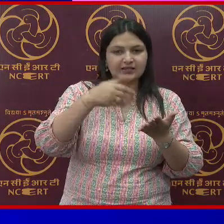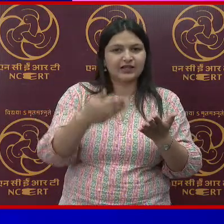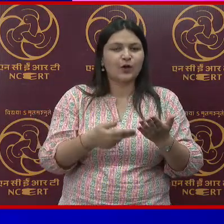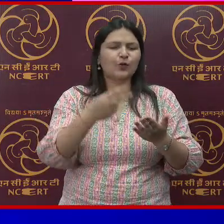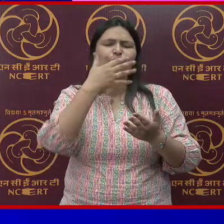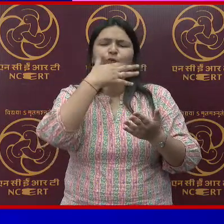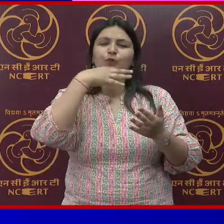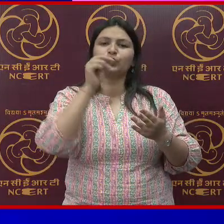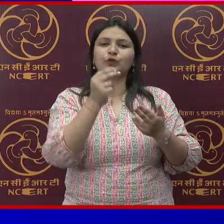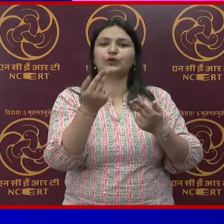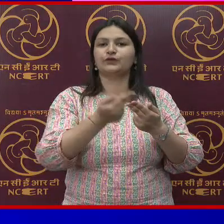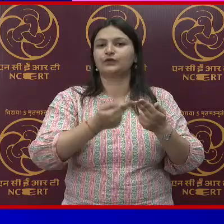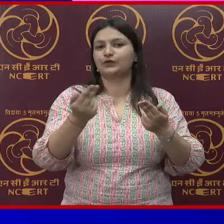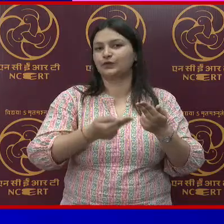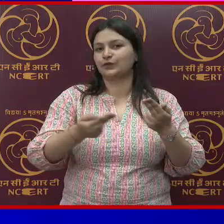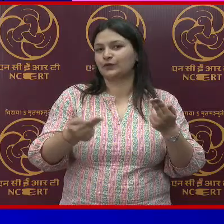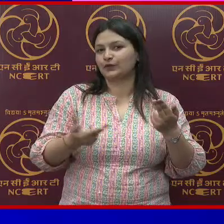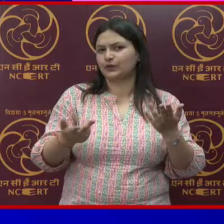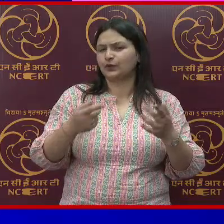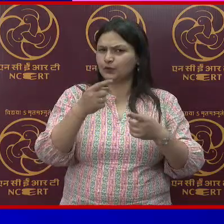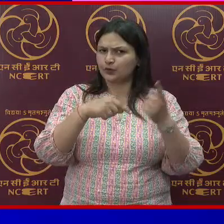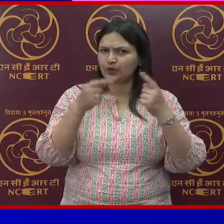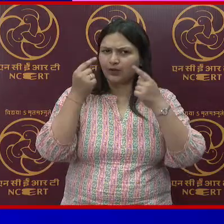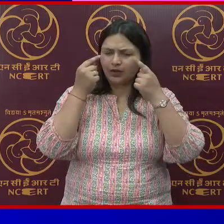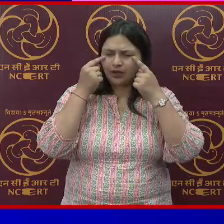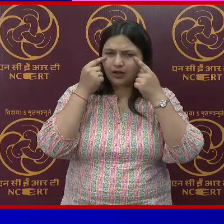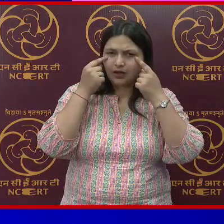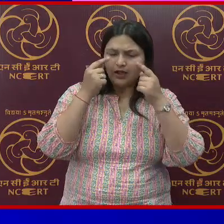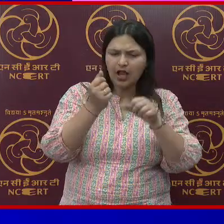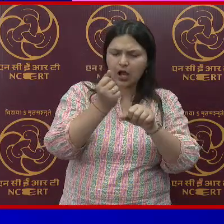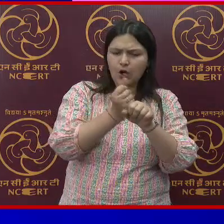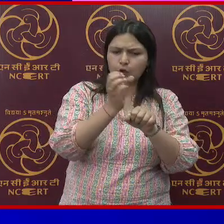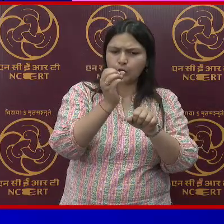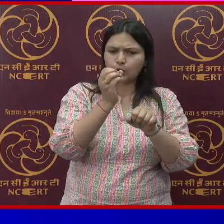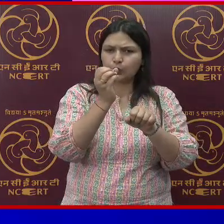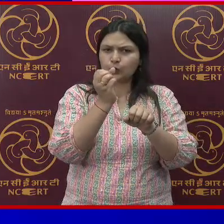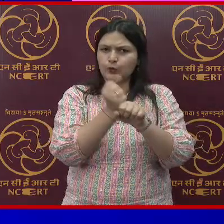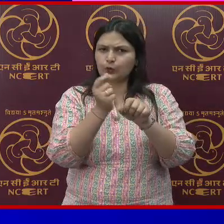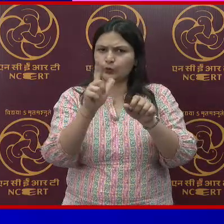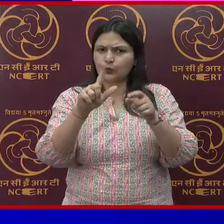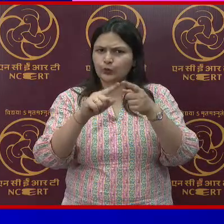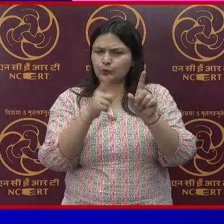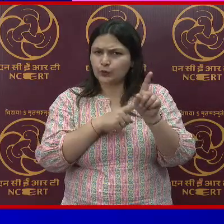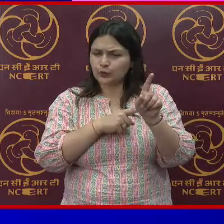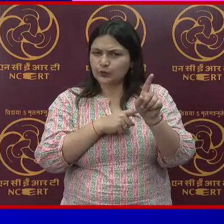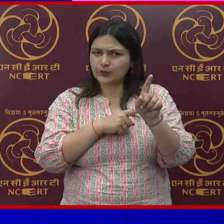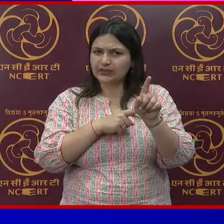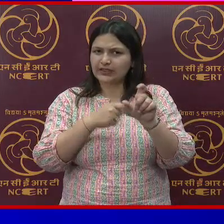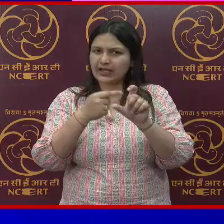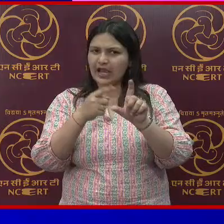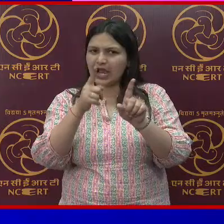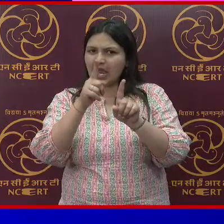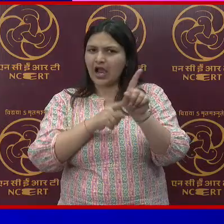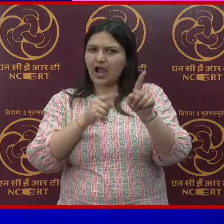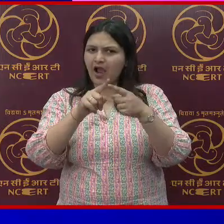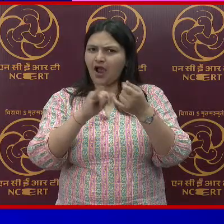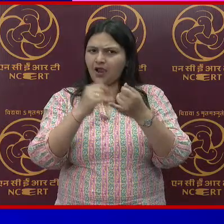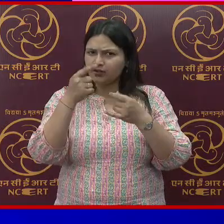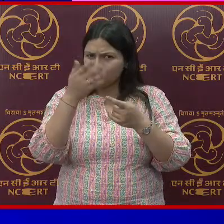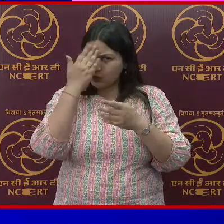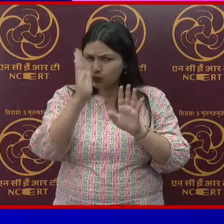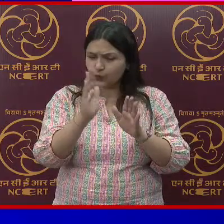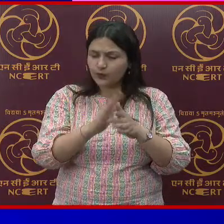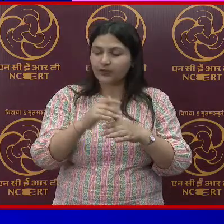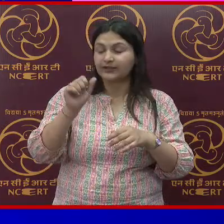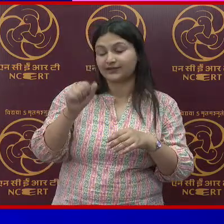to make beautiful pictures. You know what Okay, are ma'am. googly eyes? Yes, googly eyes we usually use in craft and